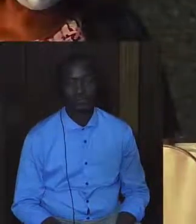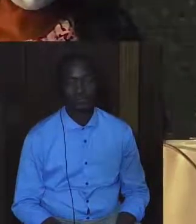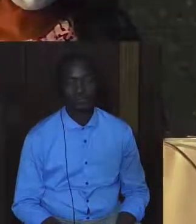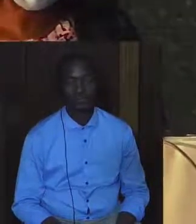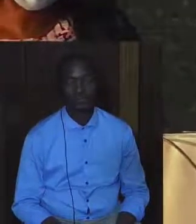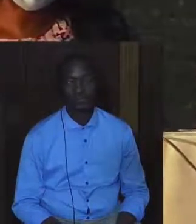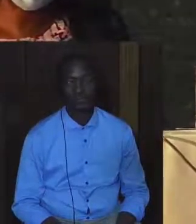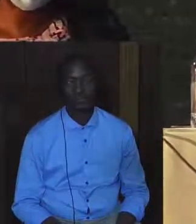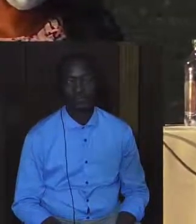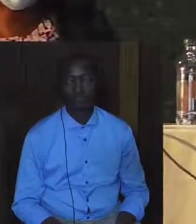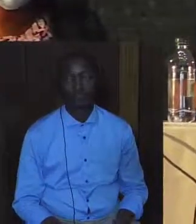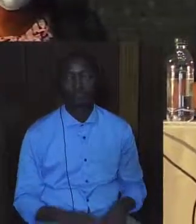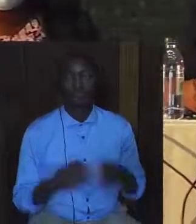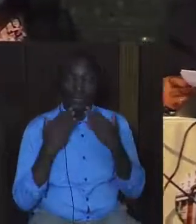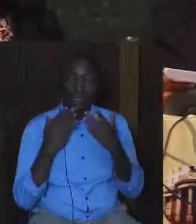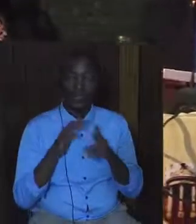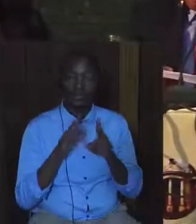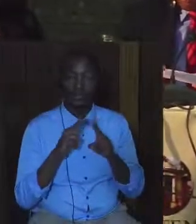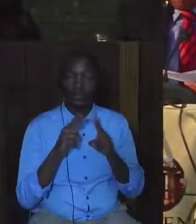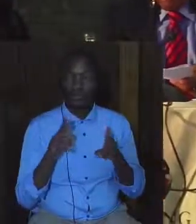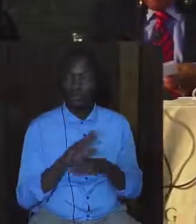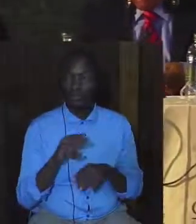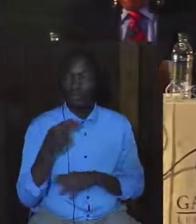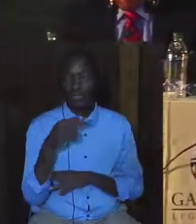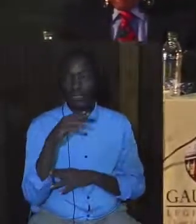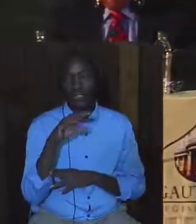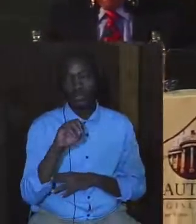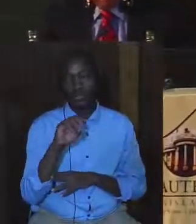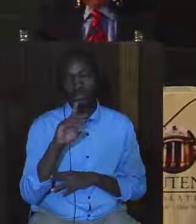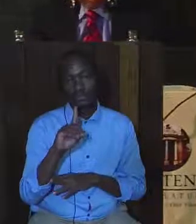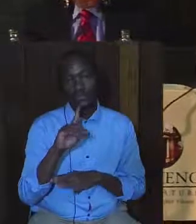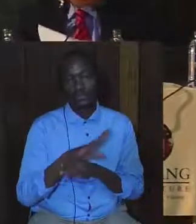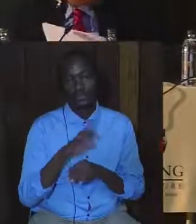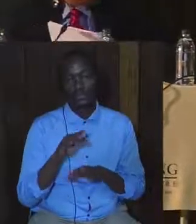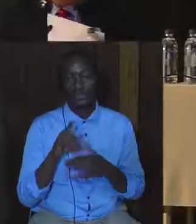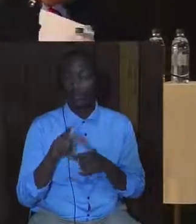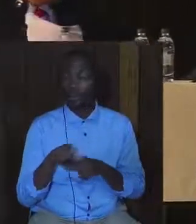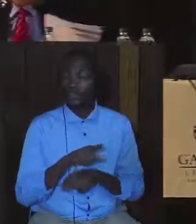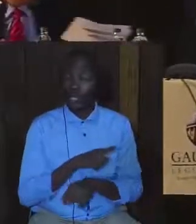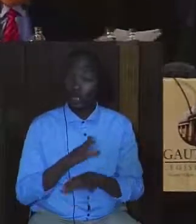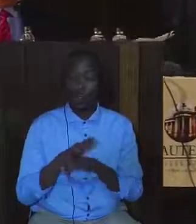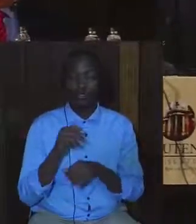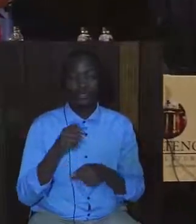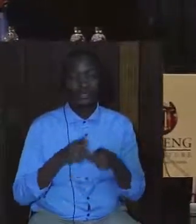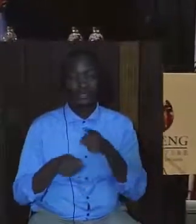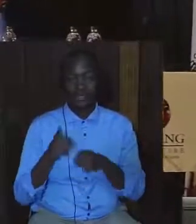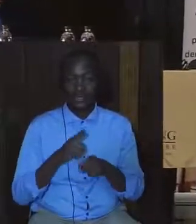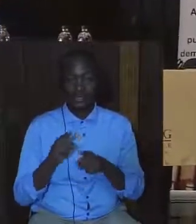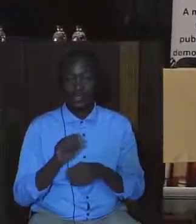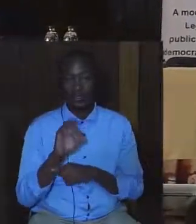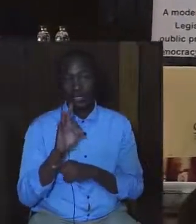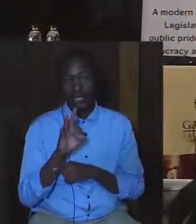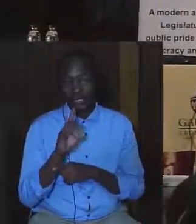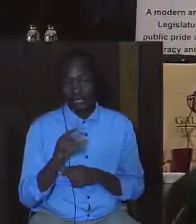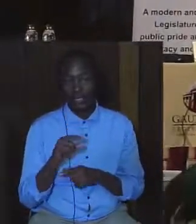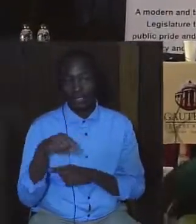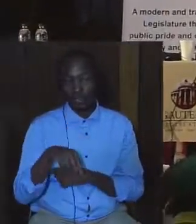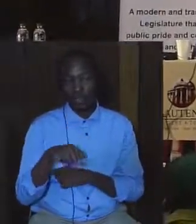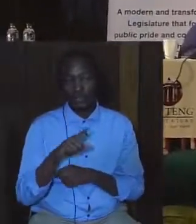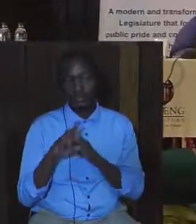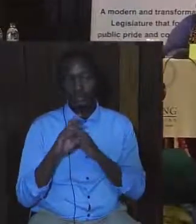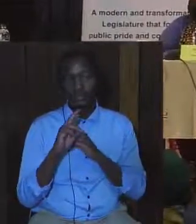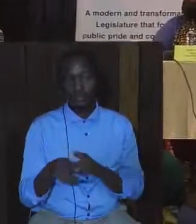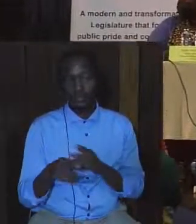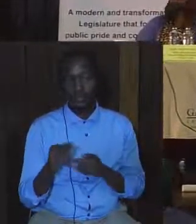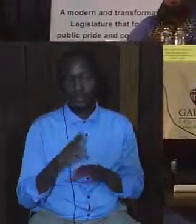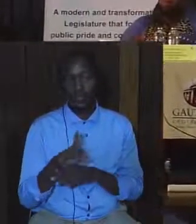Thanks very much to the HOD and team. That was a long discussion on the third quarter report, but I think